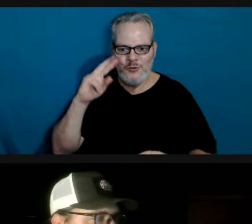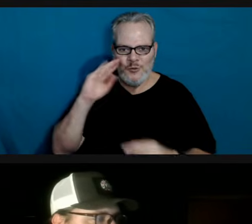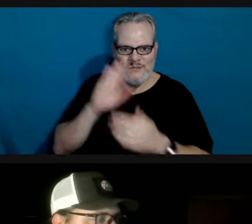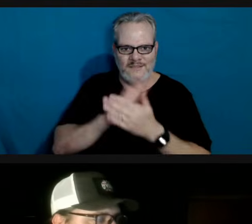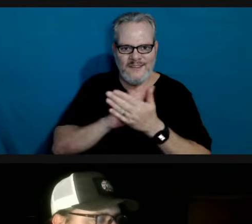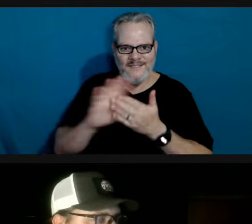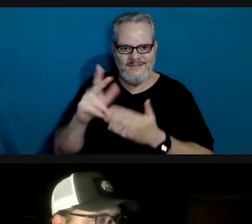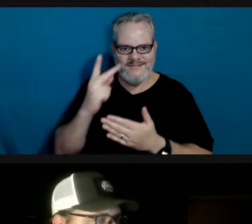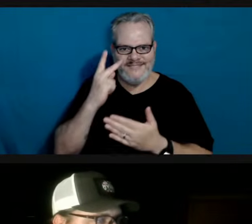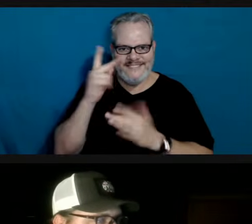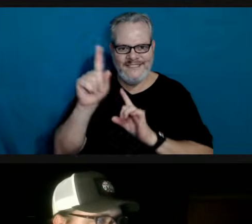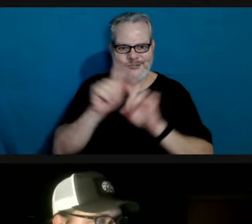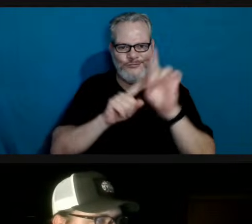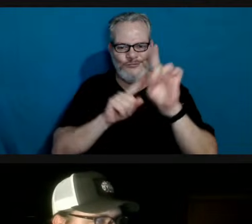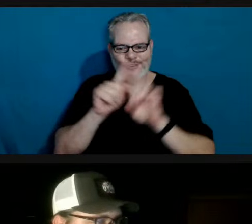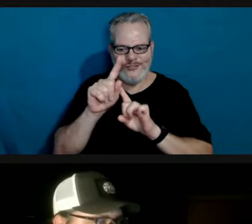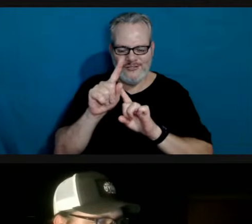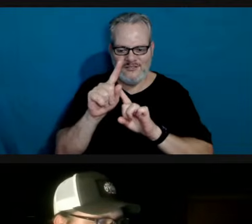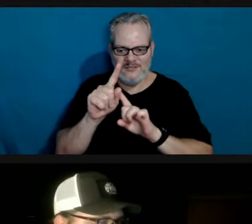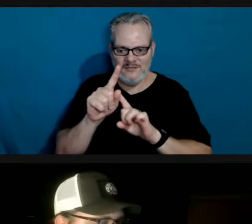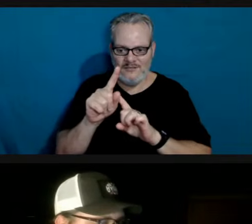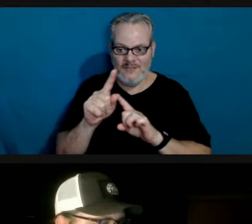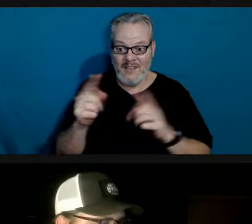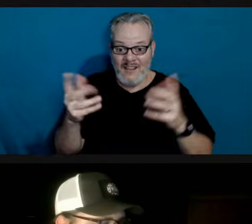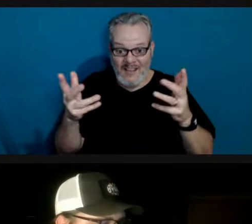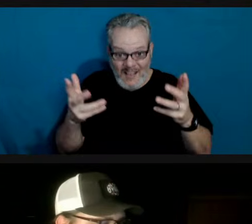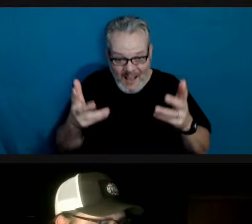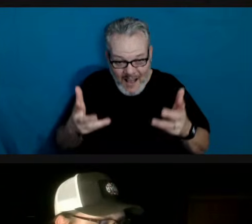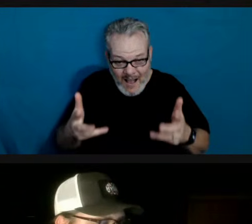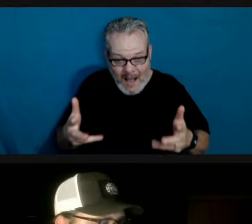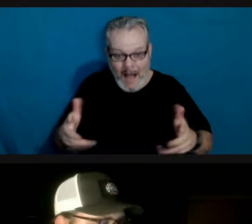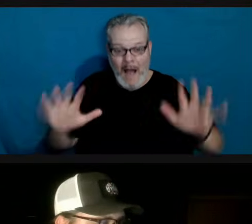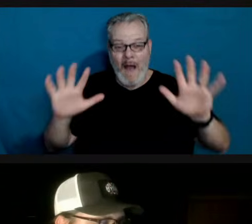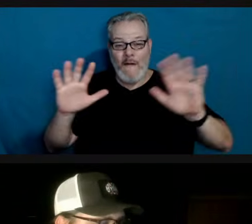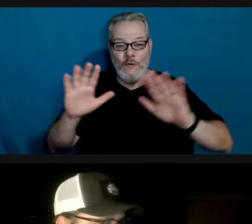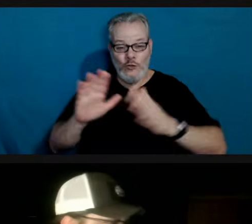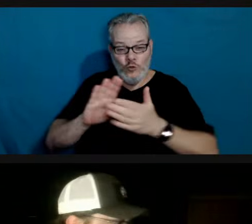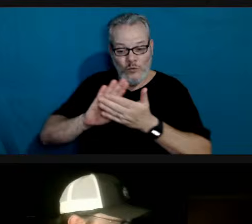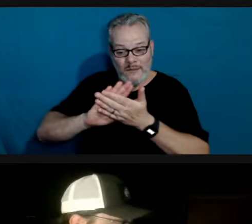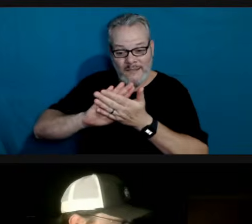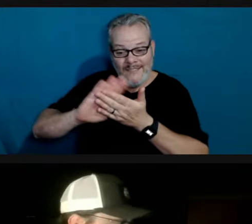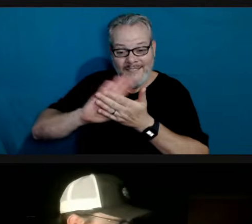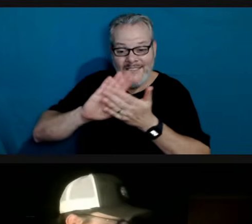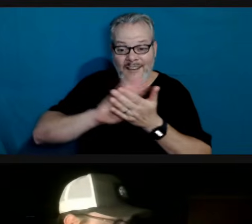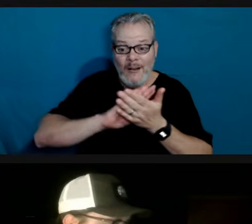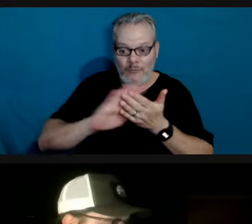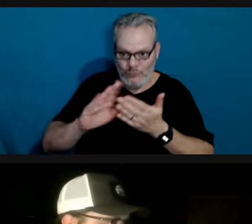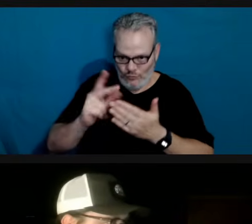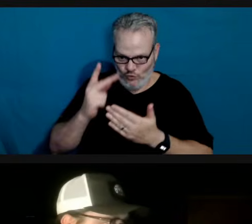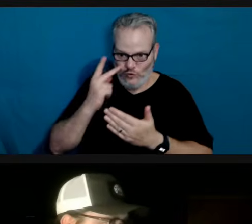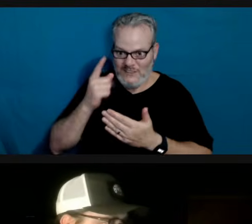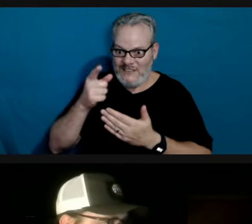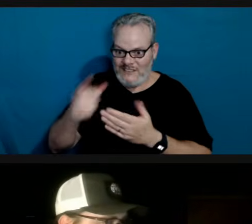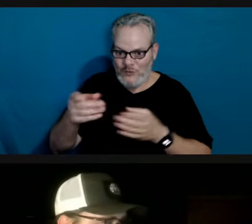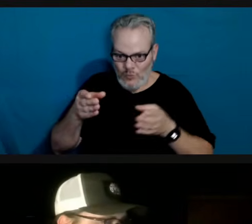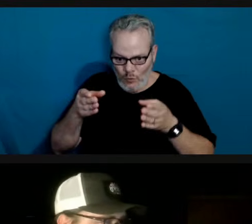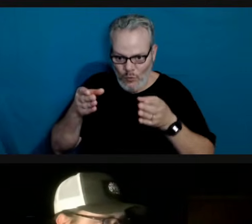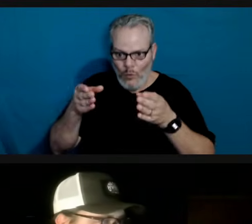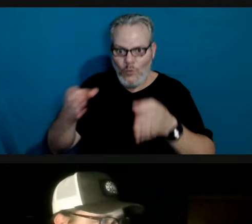But then we get the aftermath and the cleanup, so we can see the gas station here, as well as some of those same roads that we were looking at from